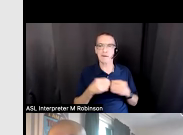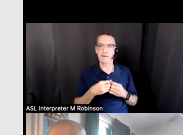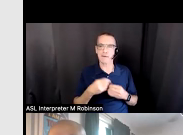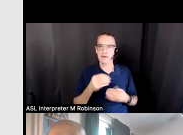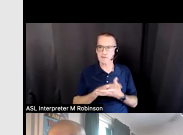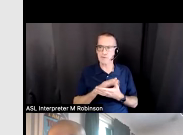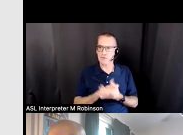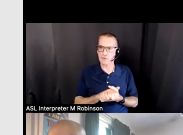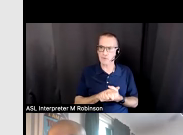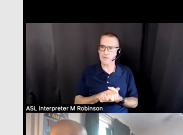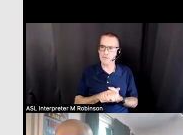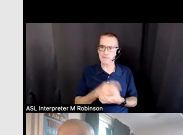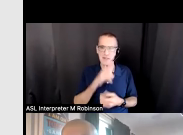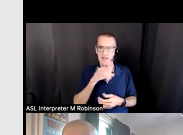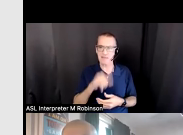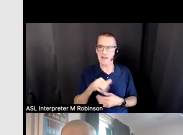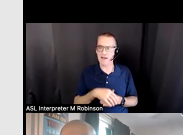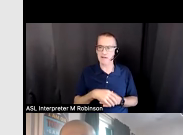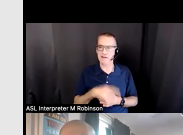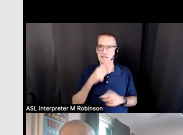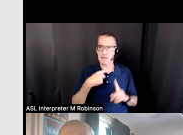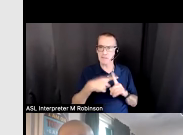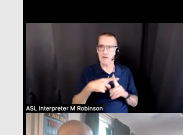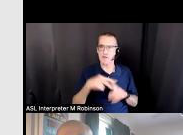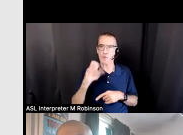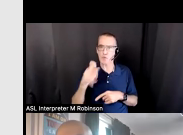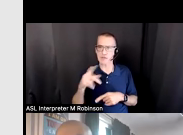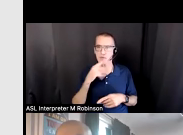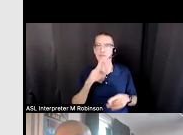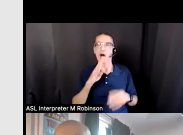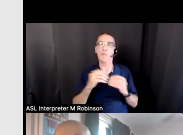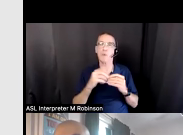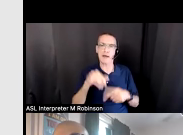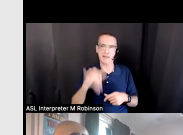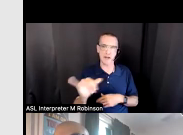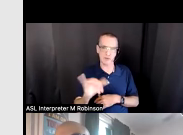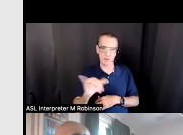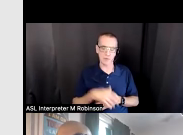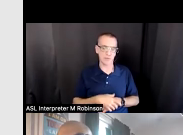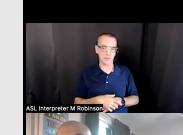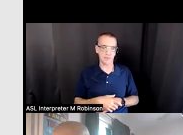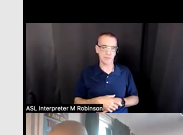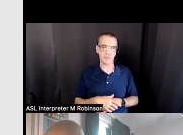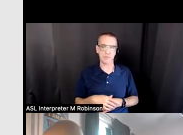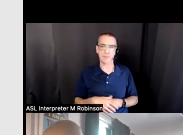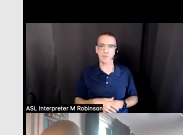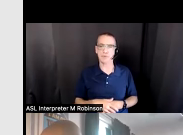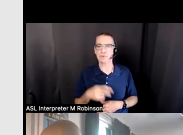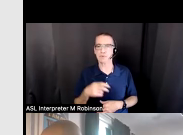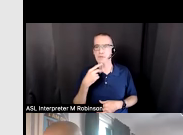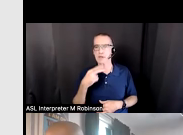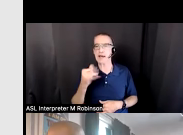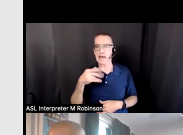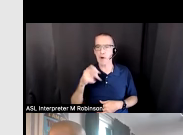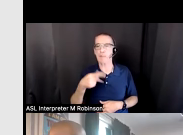that. So that is a positive risk, and we'll be talking more about that as well. Shireen said hip hop,